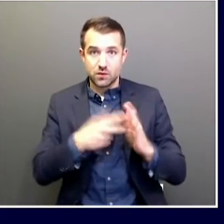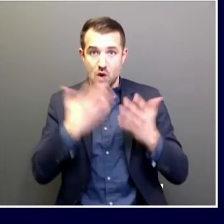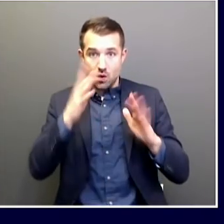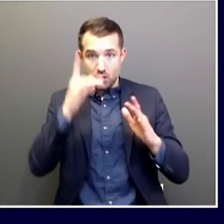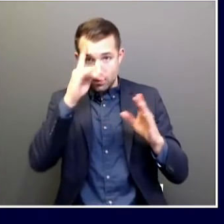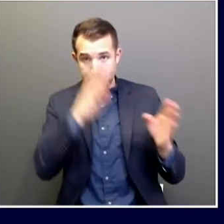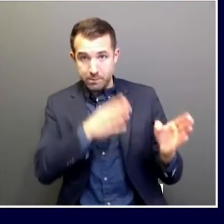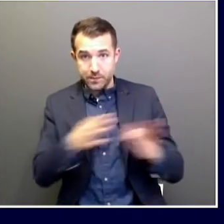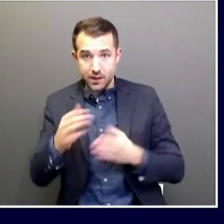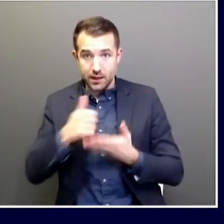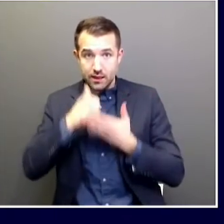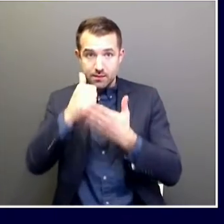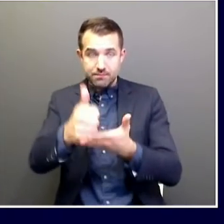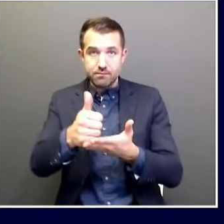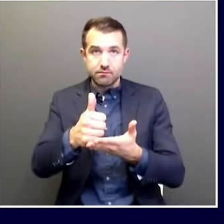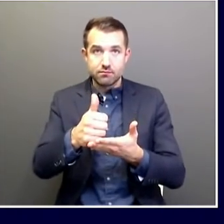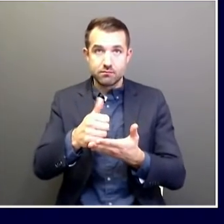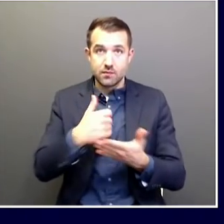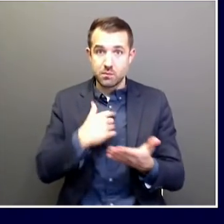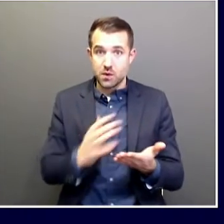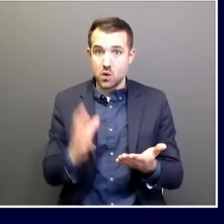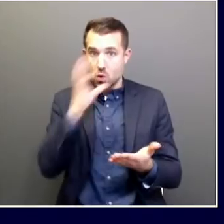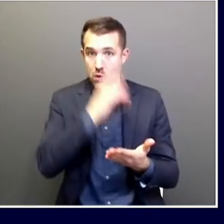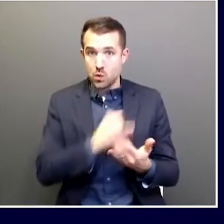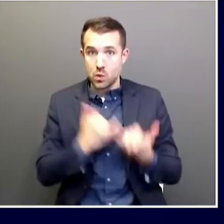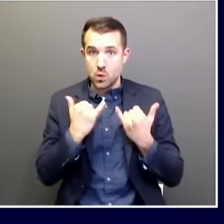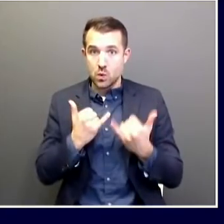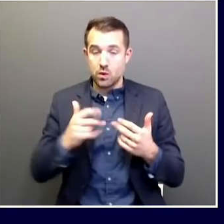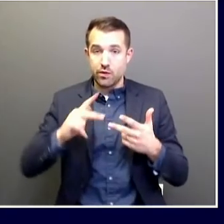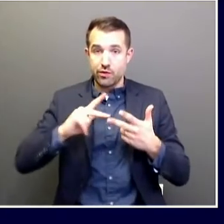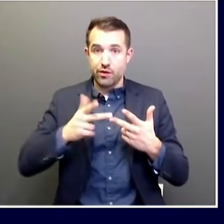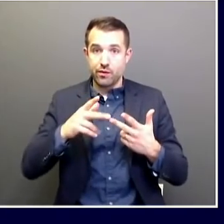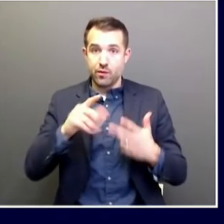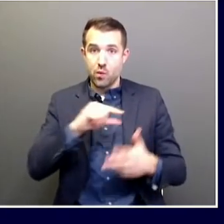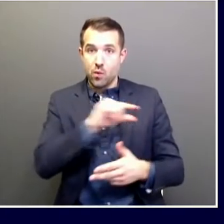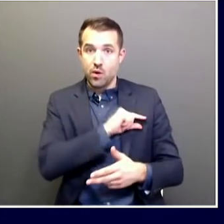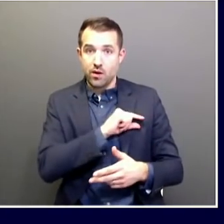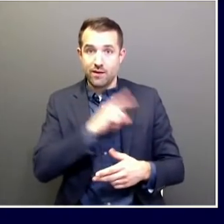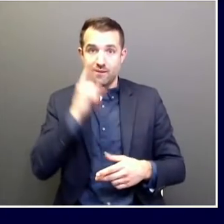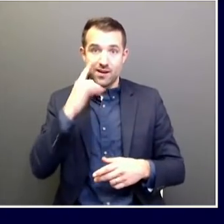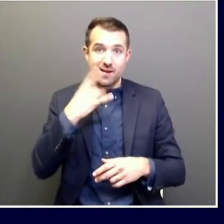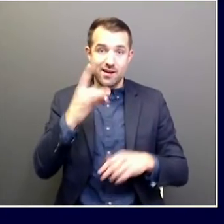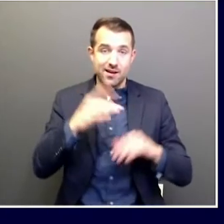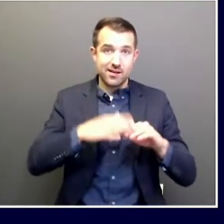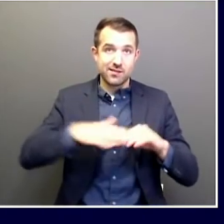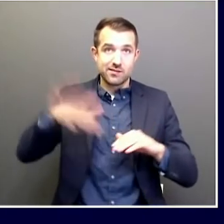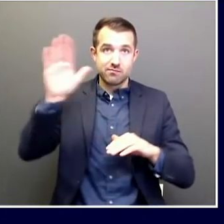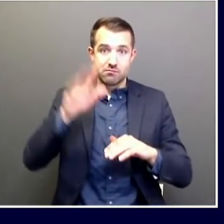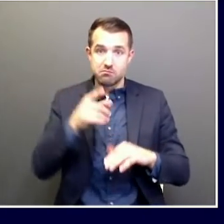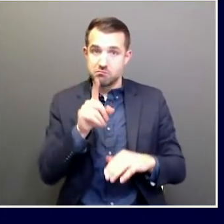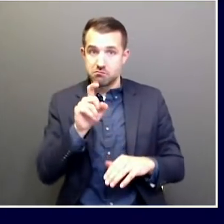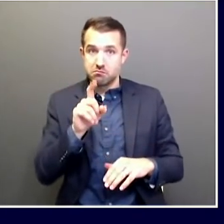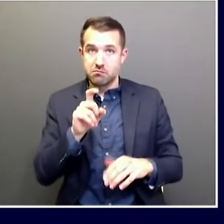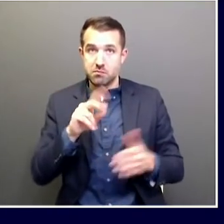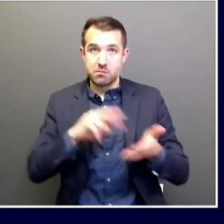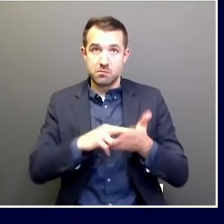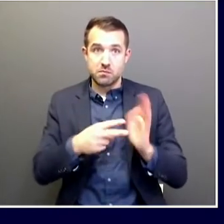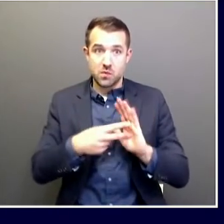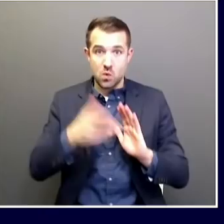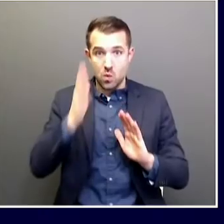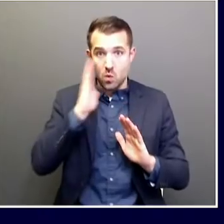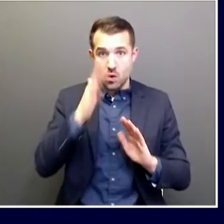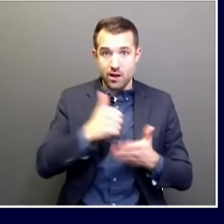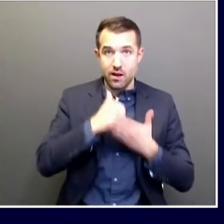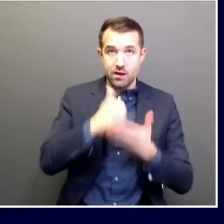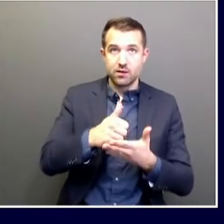will be expanded because of the expansion today? Well, if we receive requests for assistance, then we'll take a look at